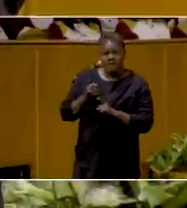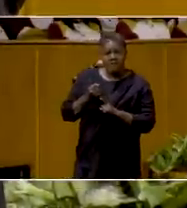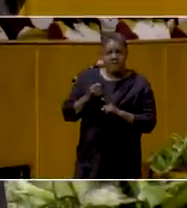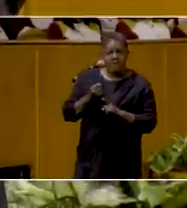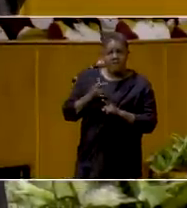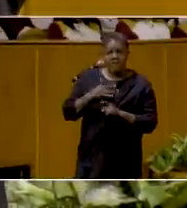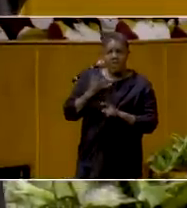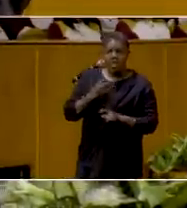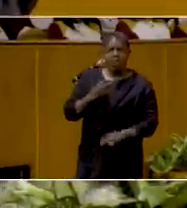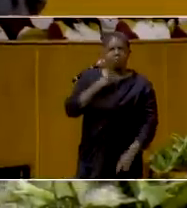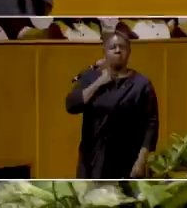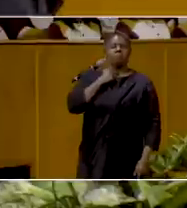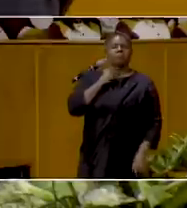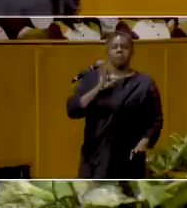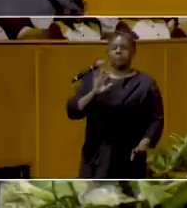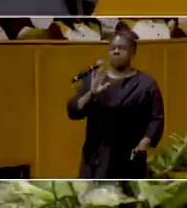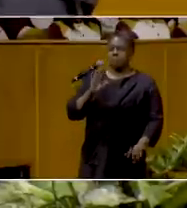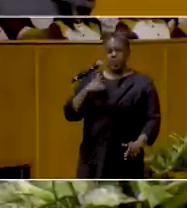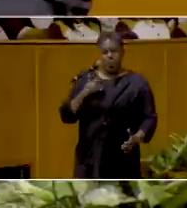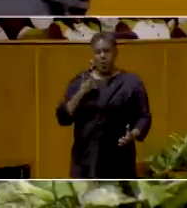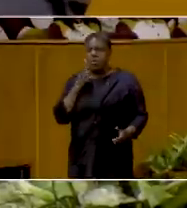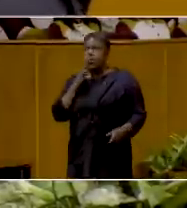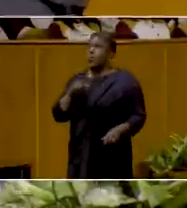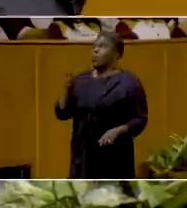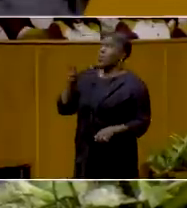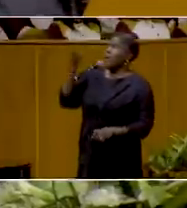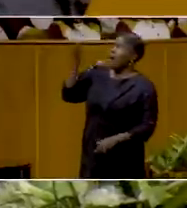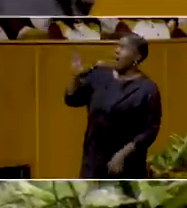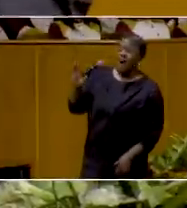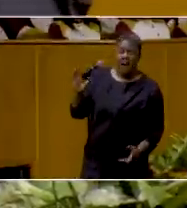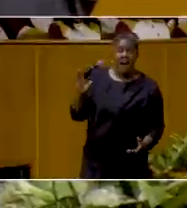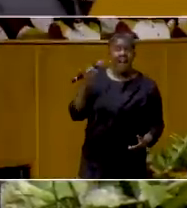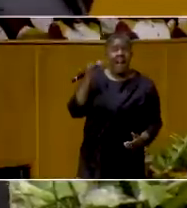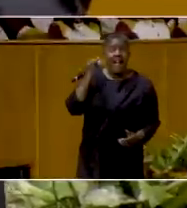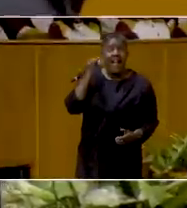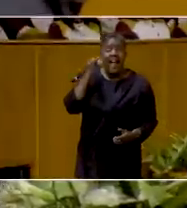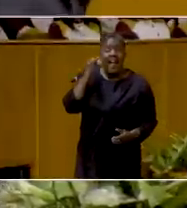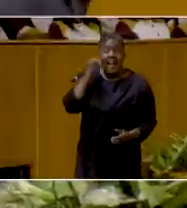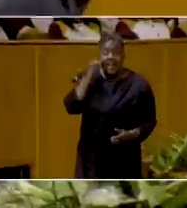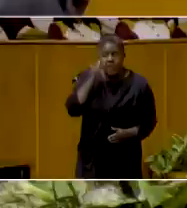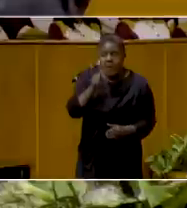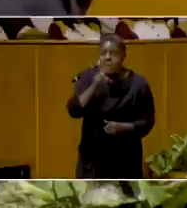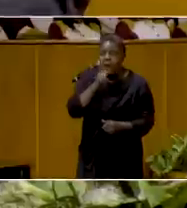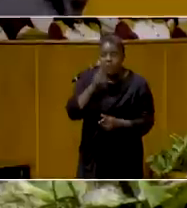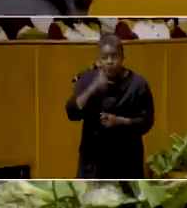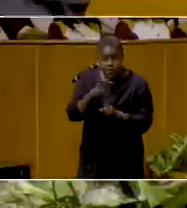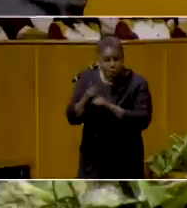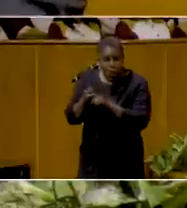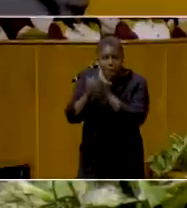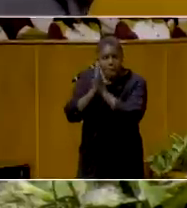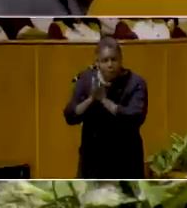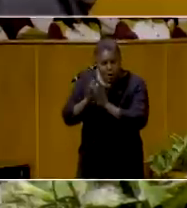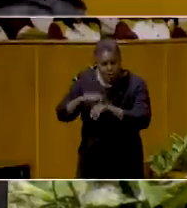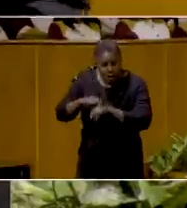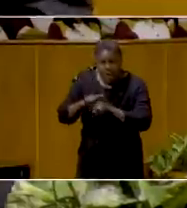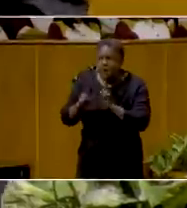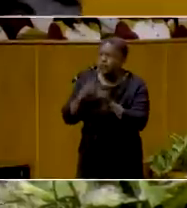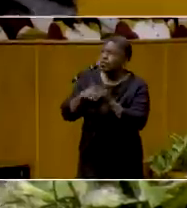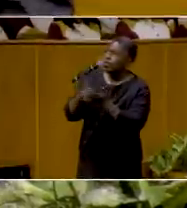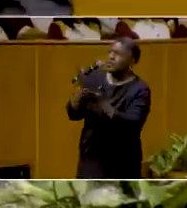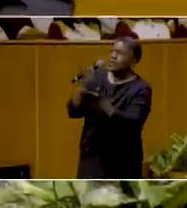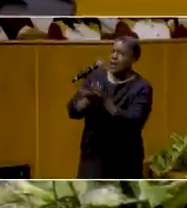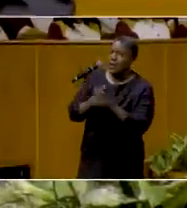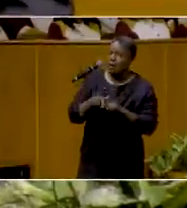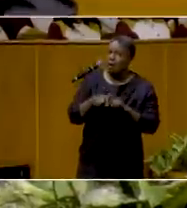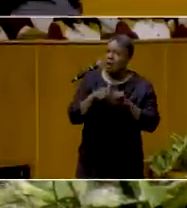place where you wanted to look at God, even if it was in the privacy of your own prayer closet, and ask